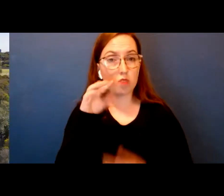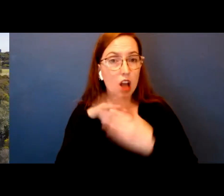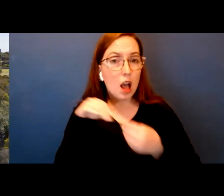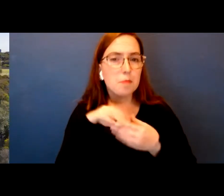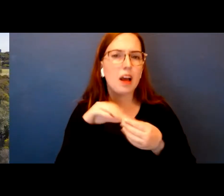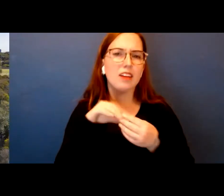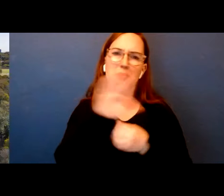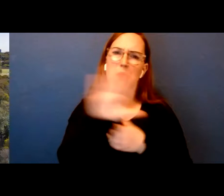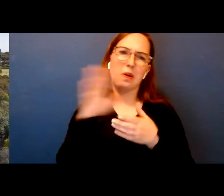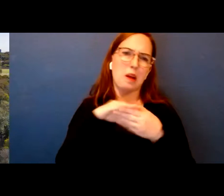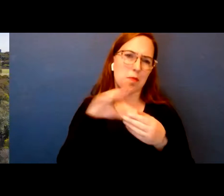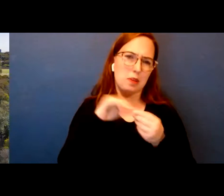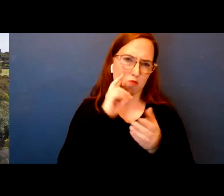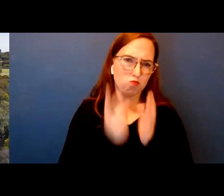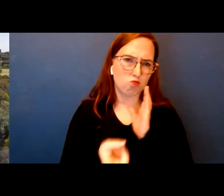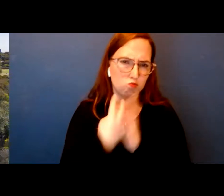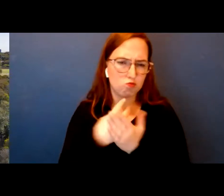well, and